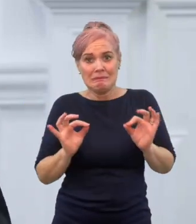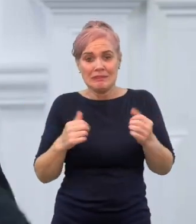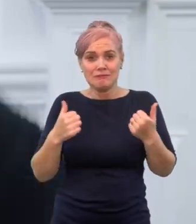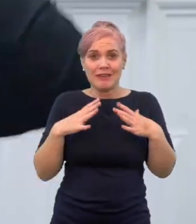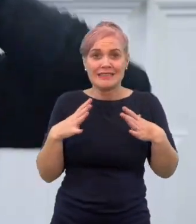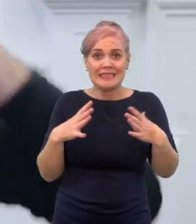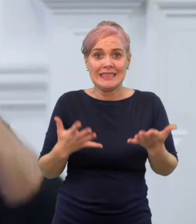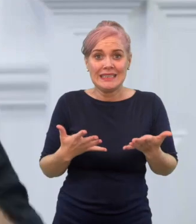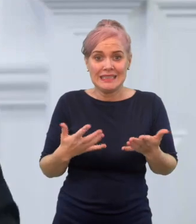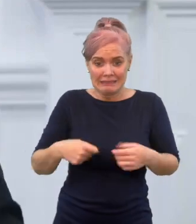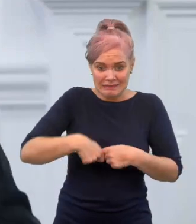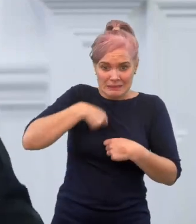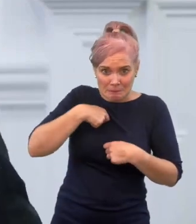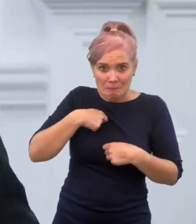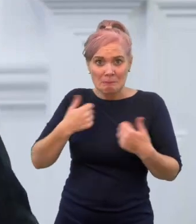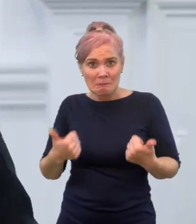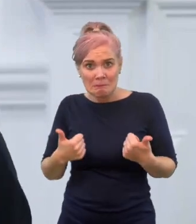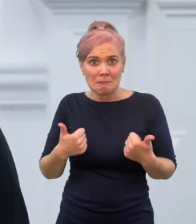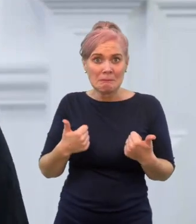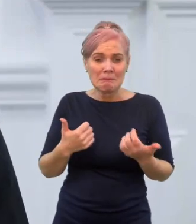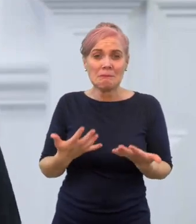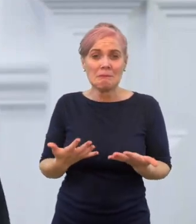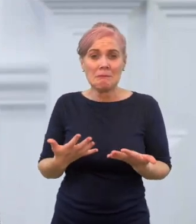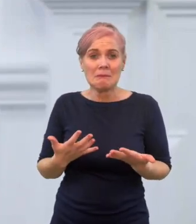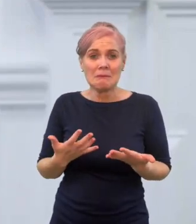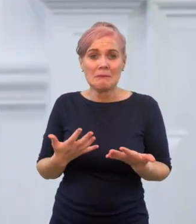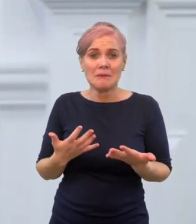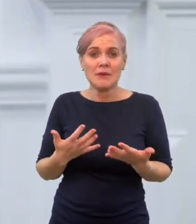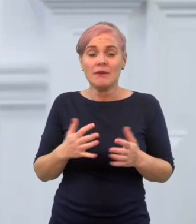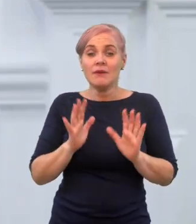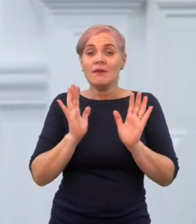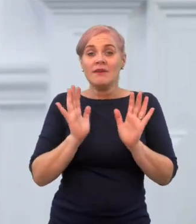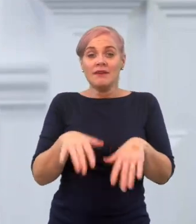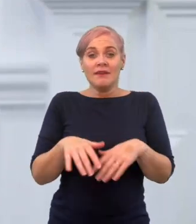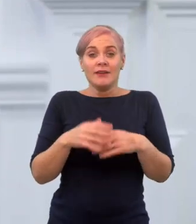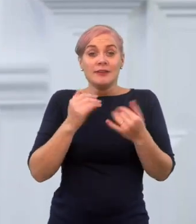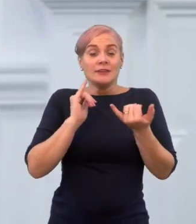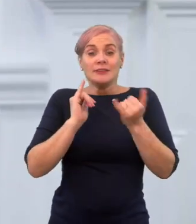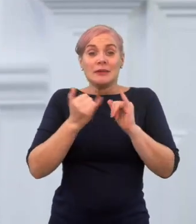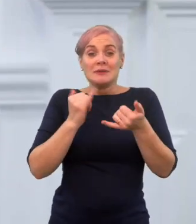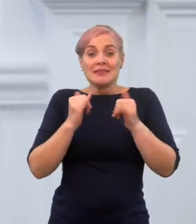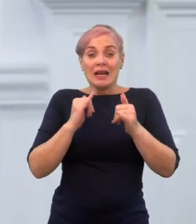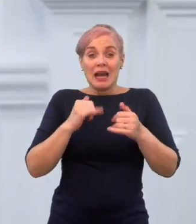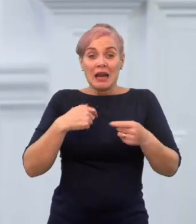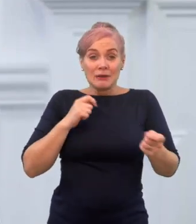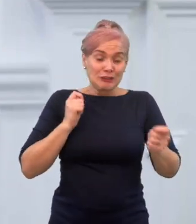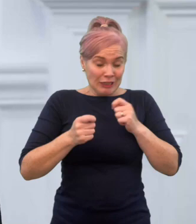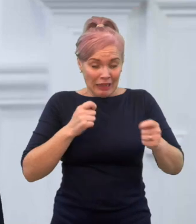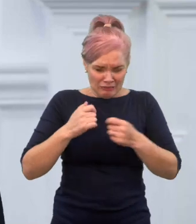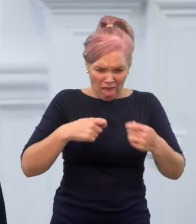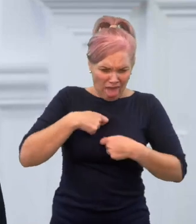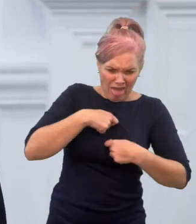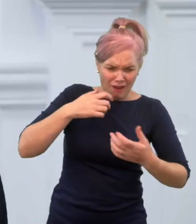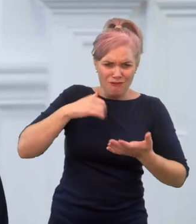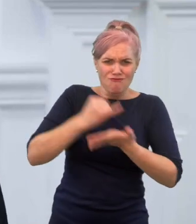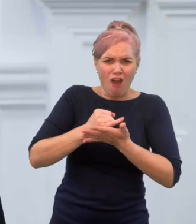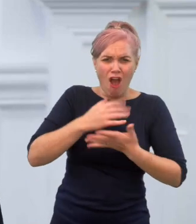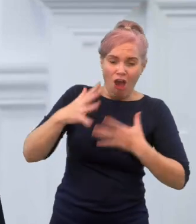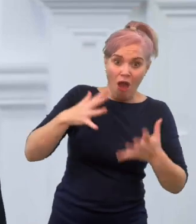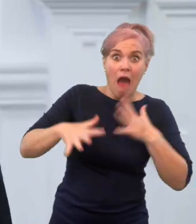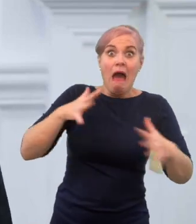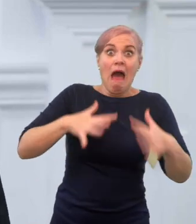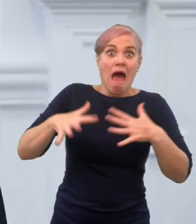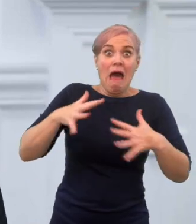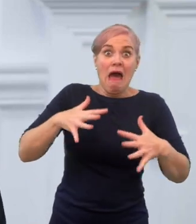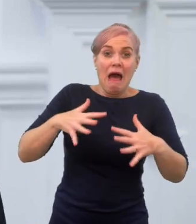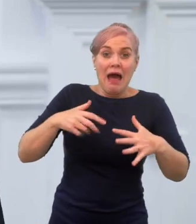to make sure I've kind of got my hair up, got the zip up, and then, you know, if some of the costume changes